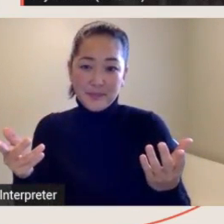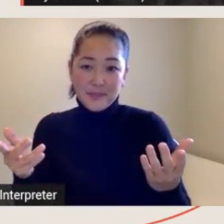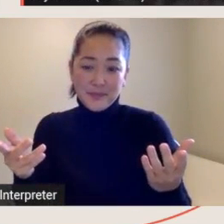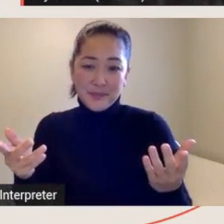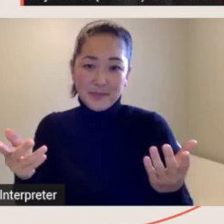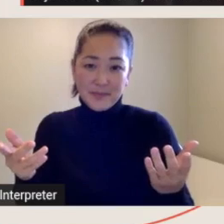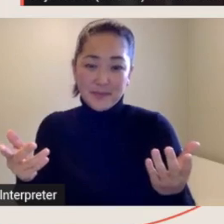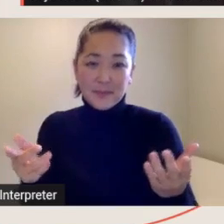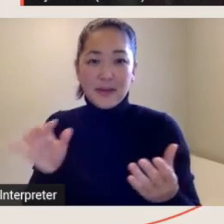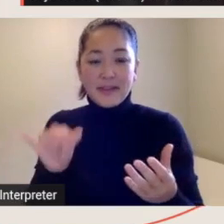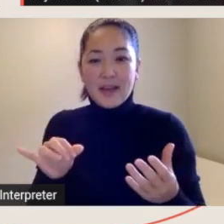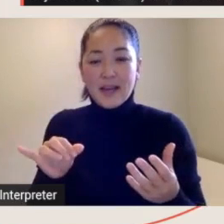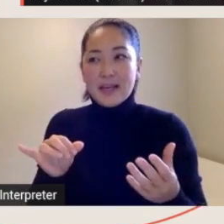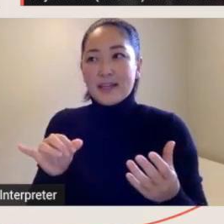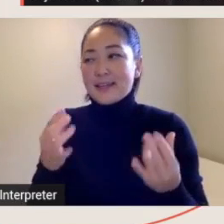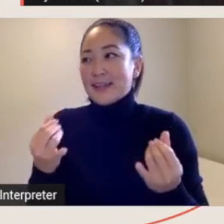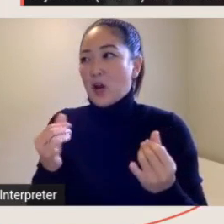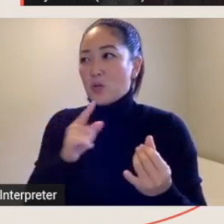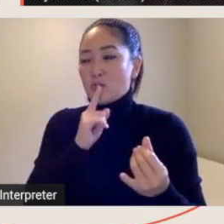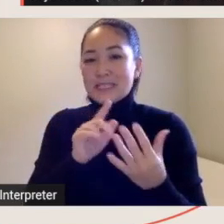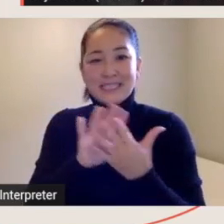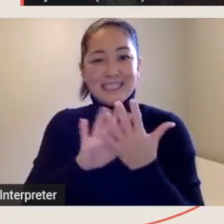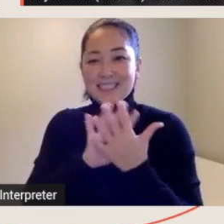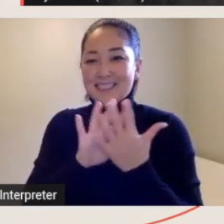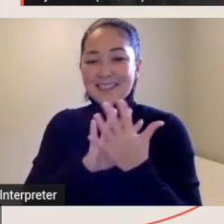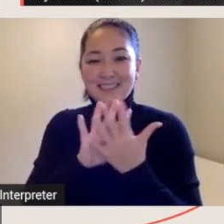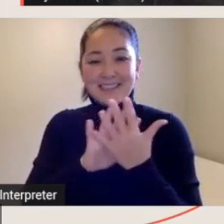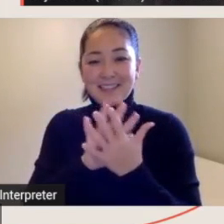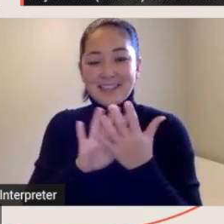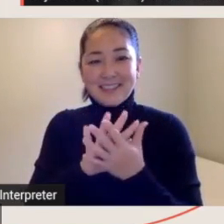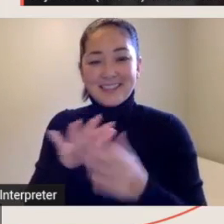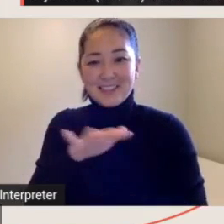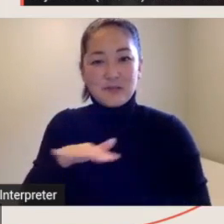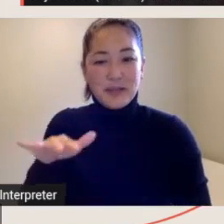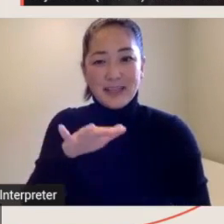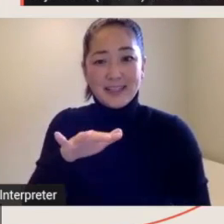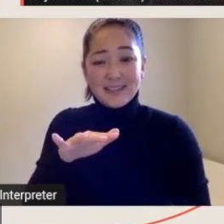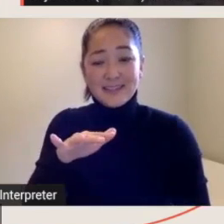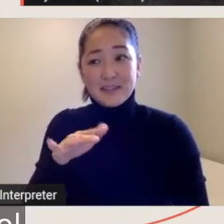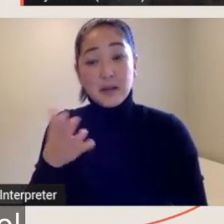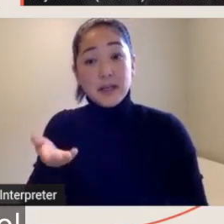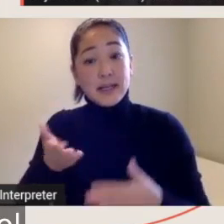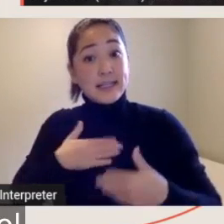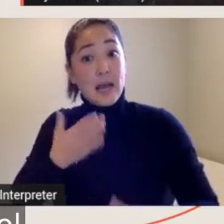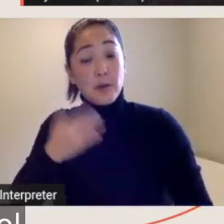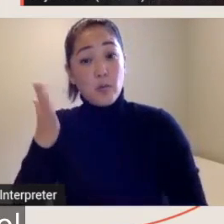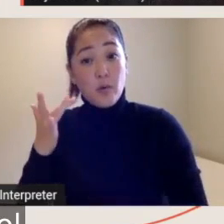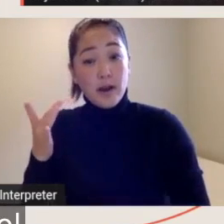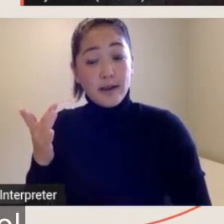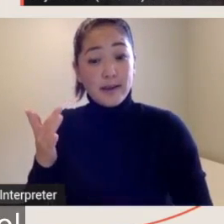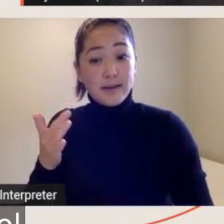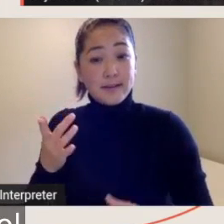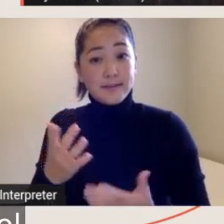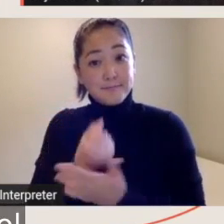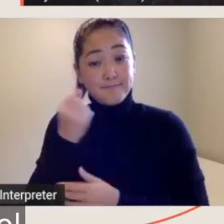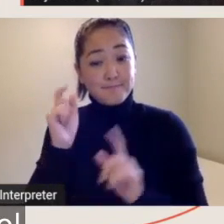also in a very gray space, that even though it's the happy ending, let's say, that the kid goes to the school, what exactly is this school